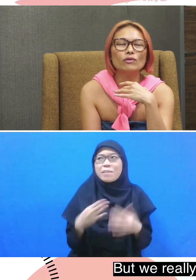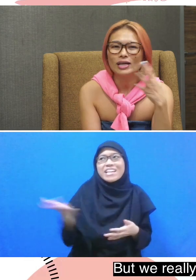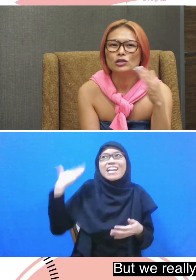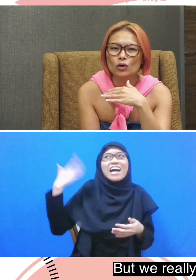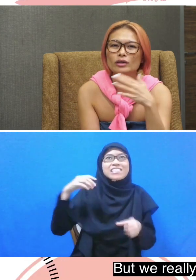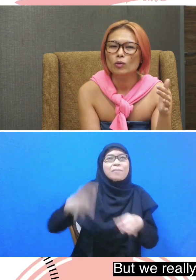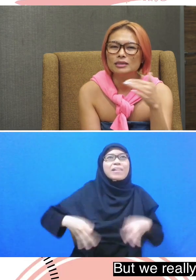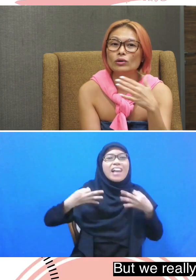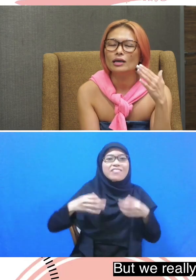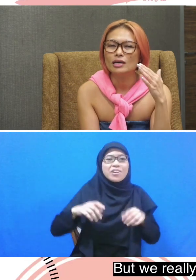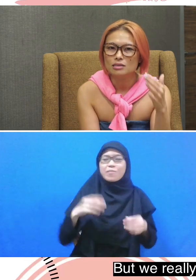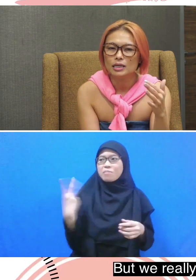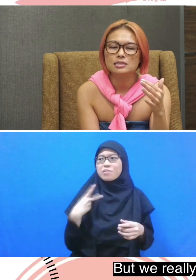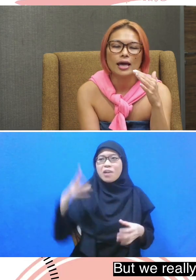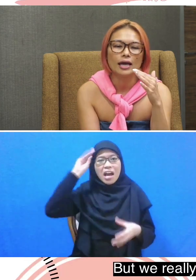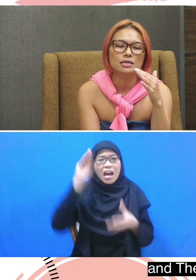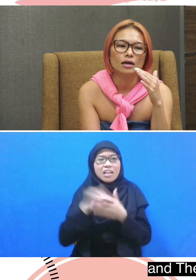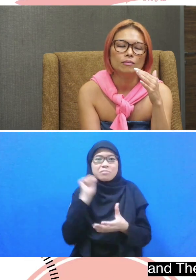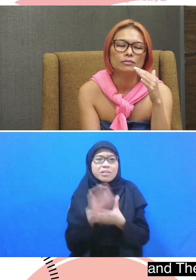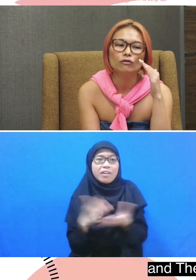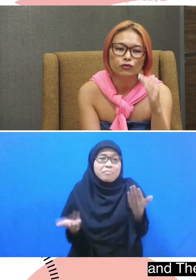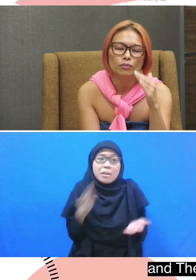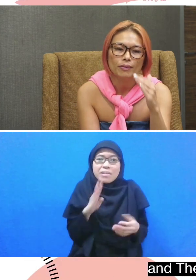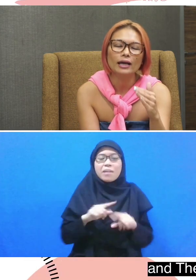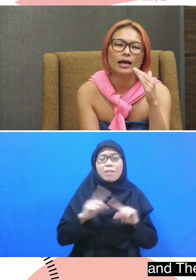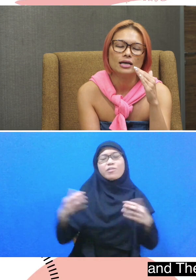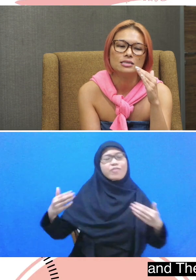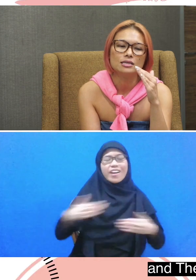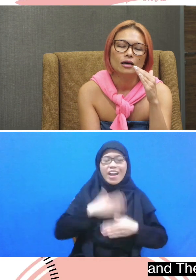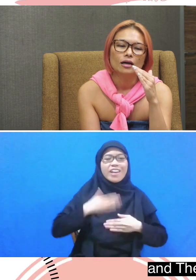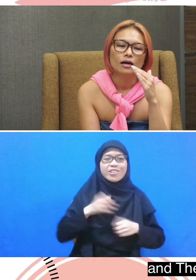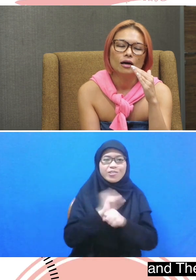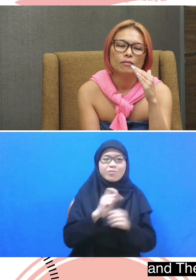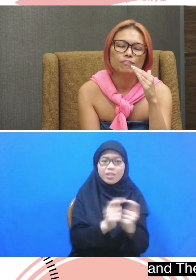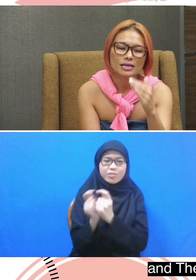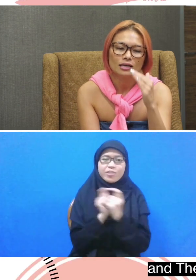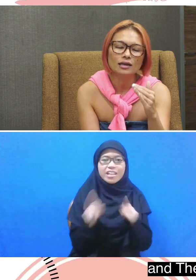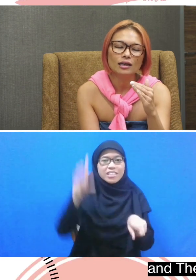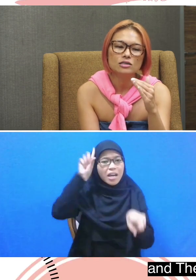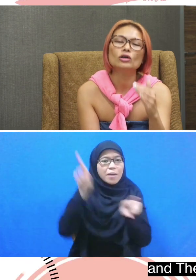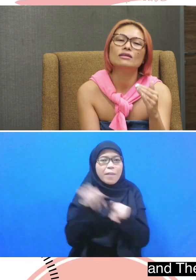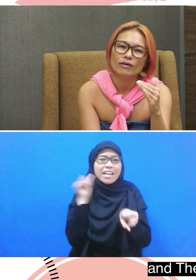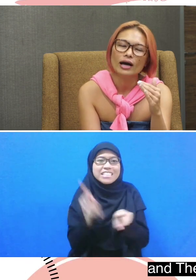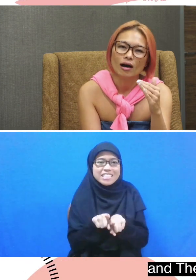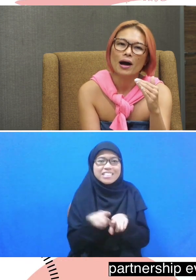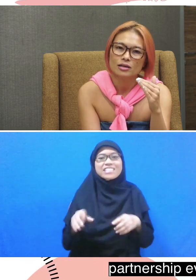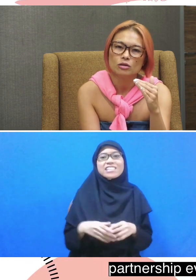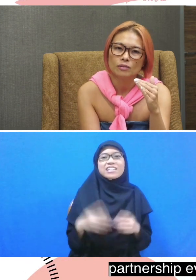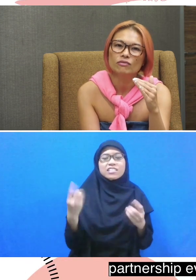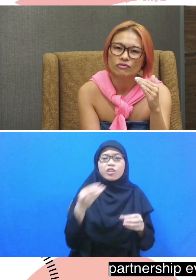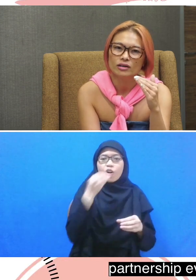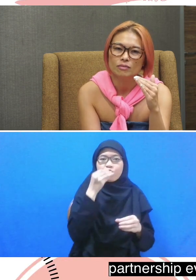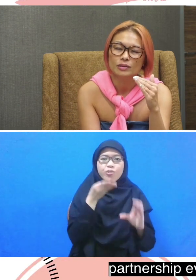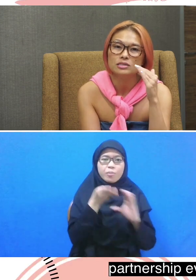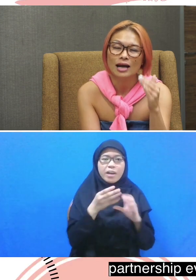we really enjoyed the momentum working as siblings. And the food bank has basically solidified our partnership